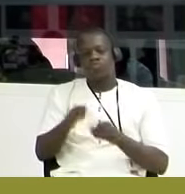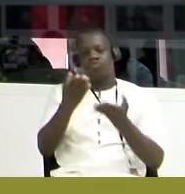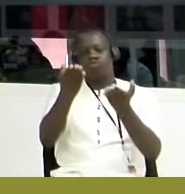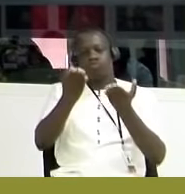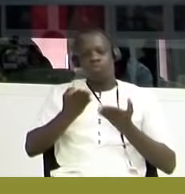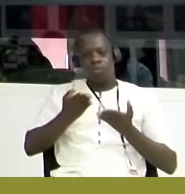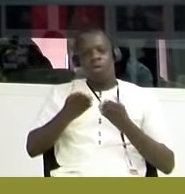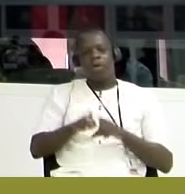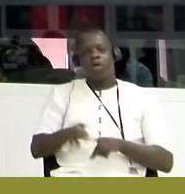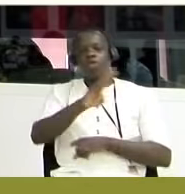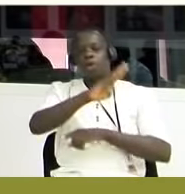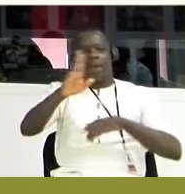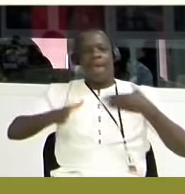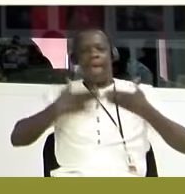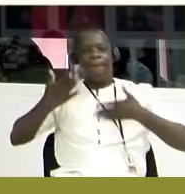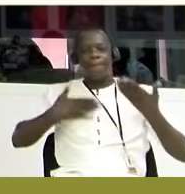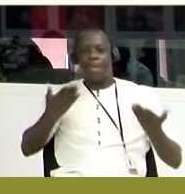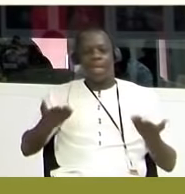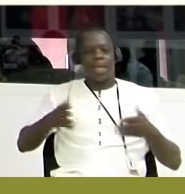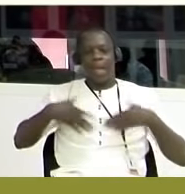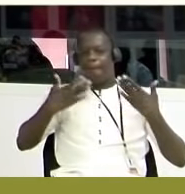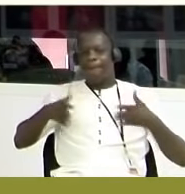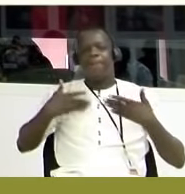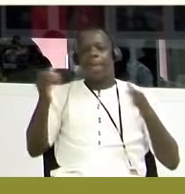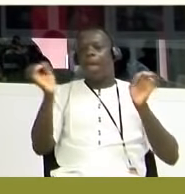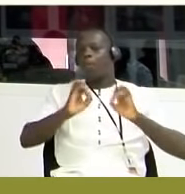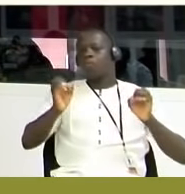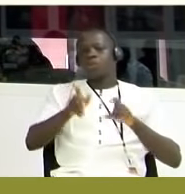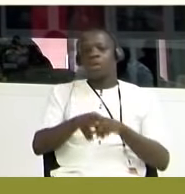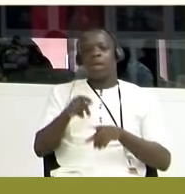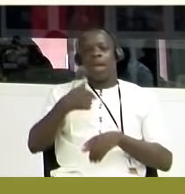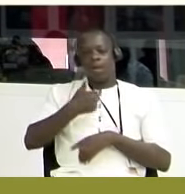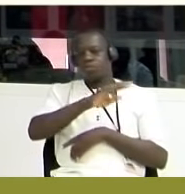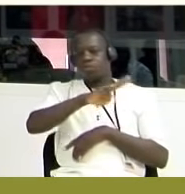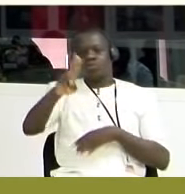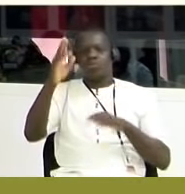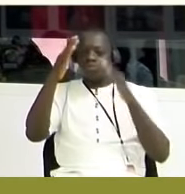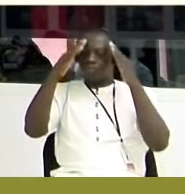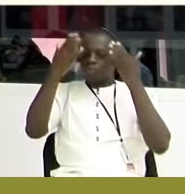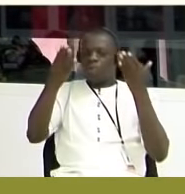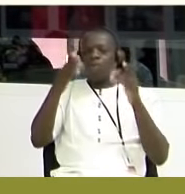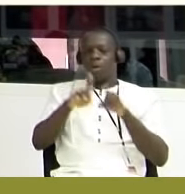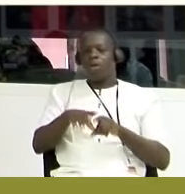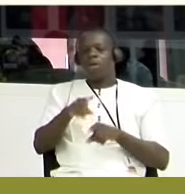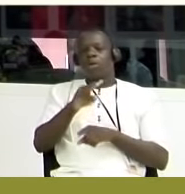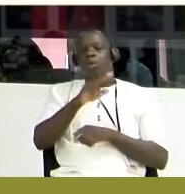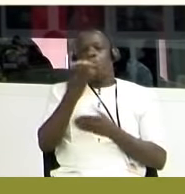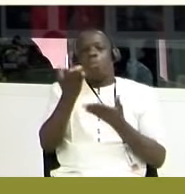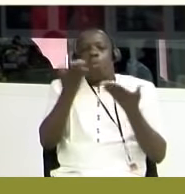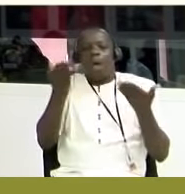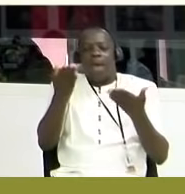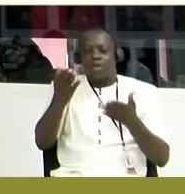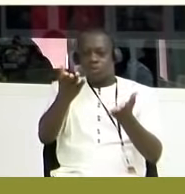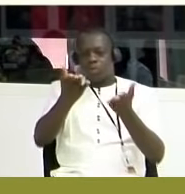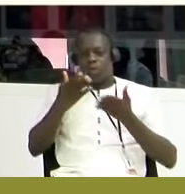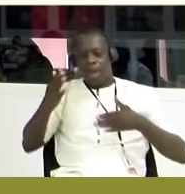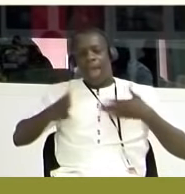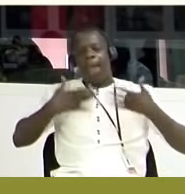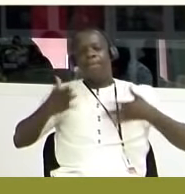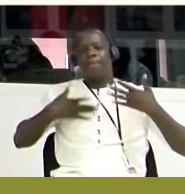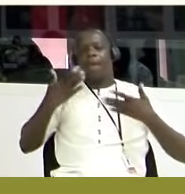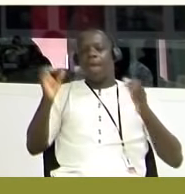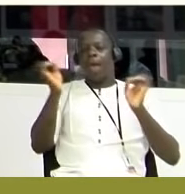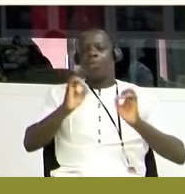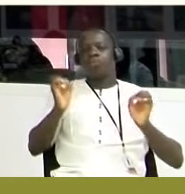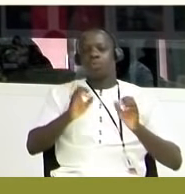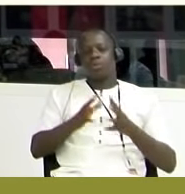know the reason for them being not being happy. What about their demeanor or